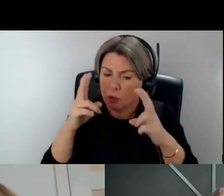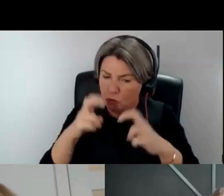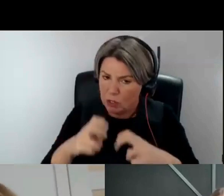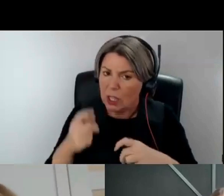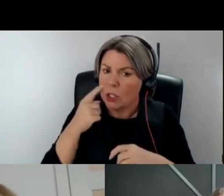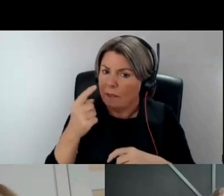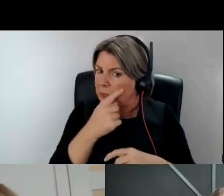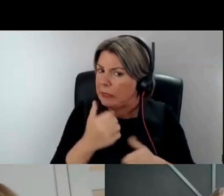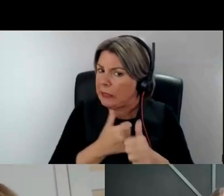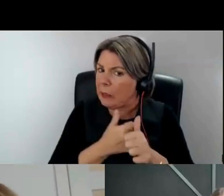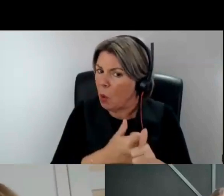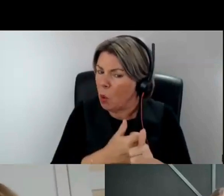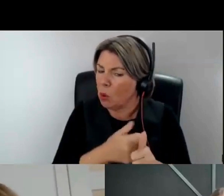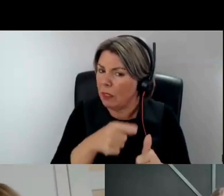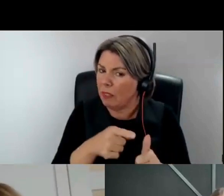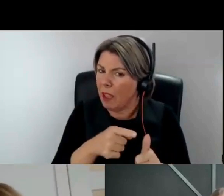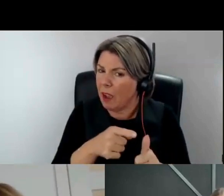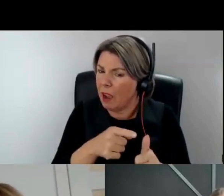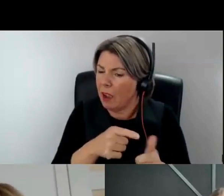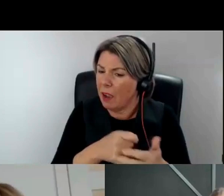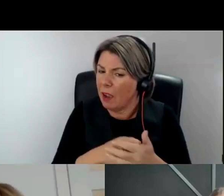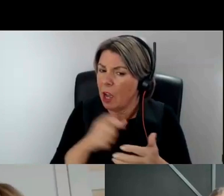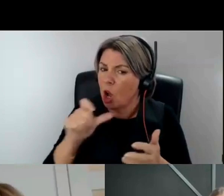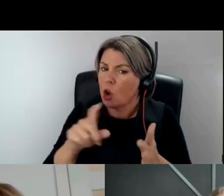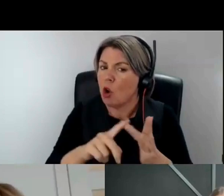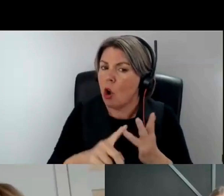of supports that.